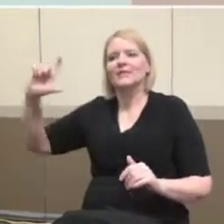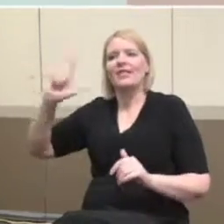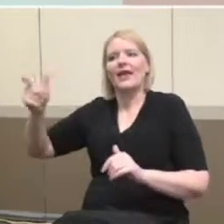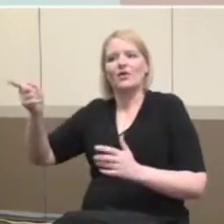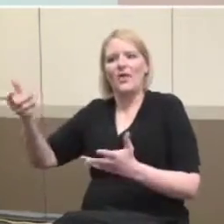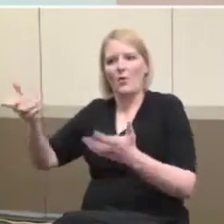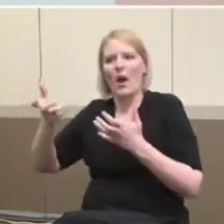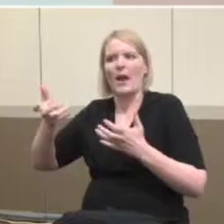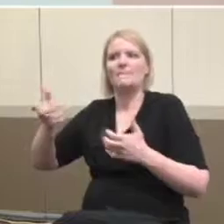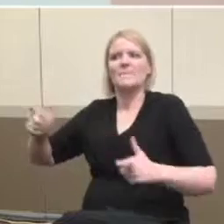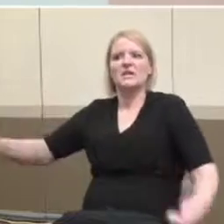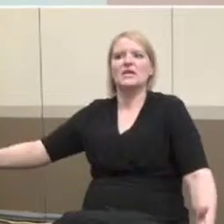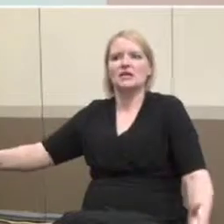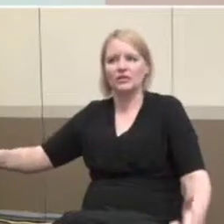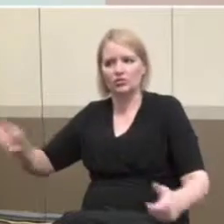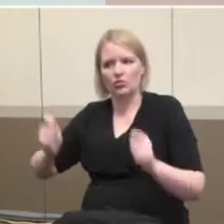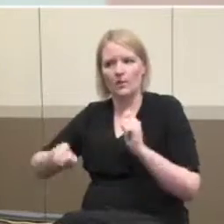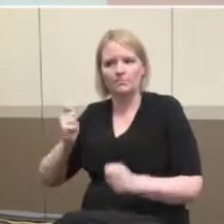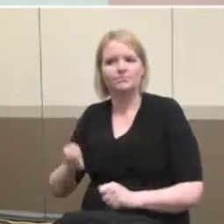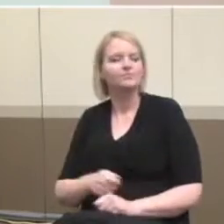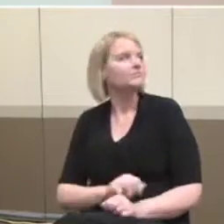over to the big drums.